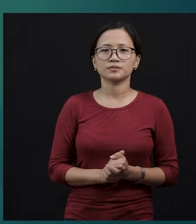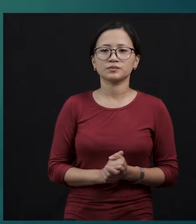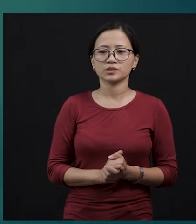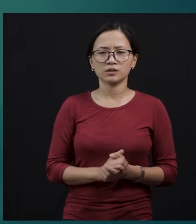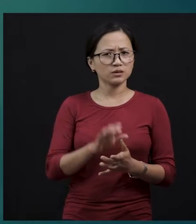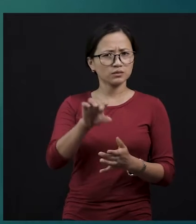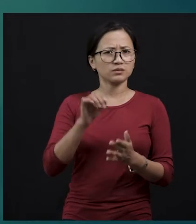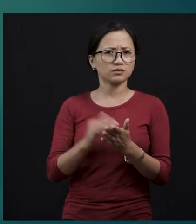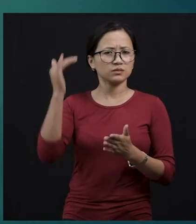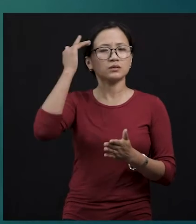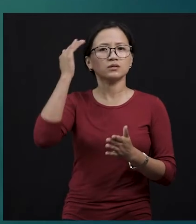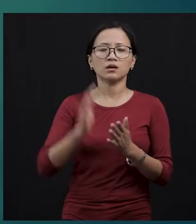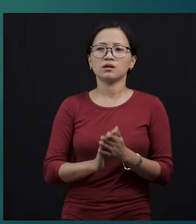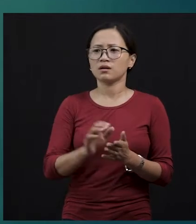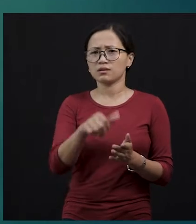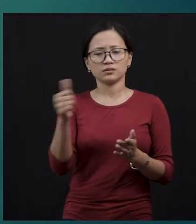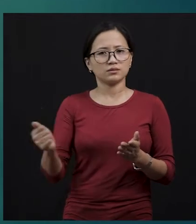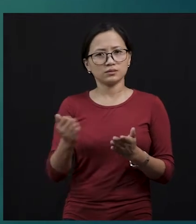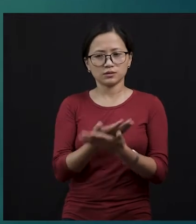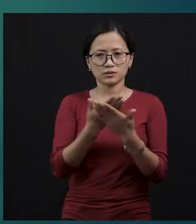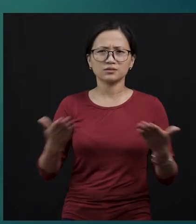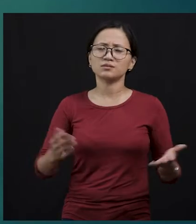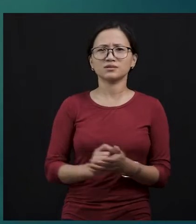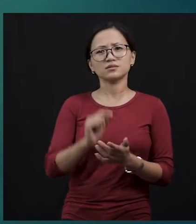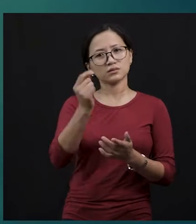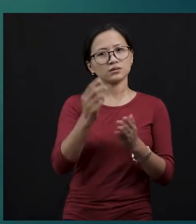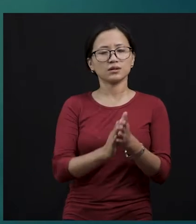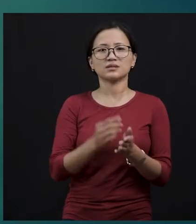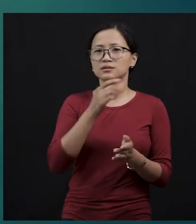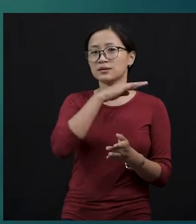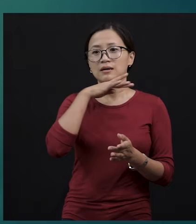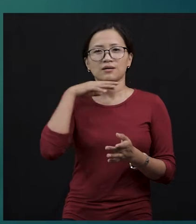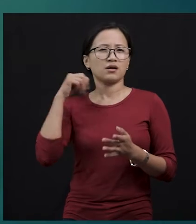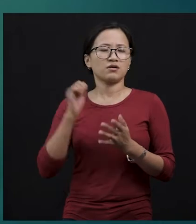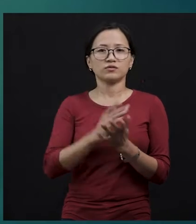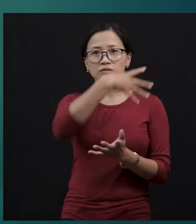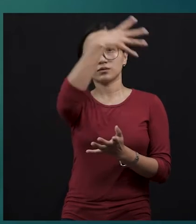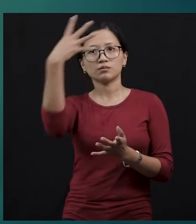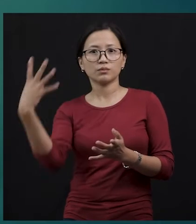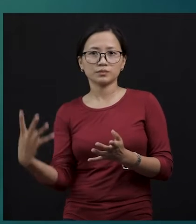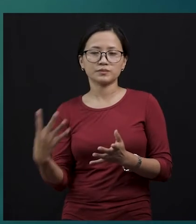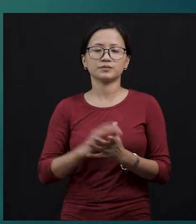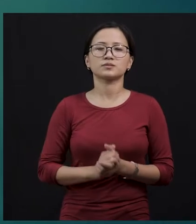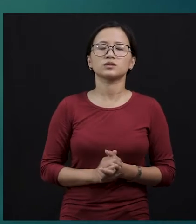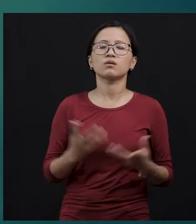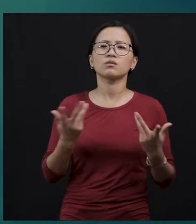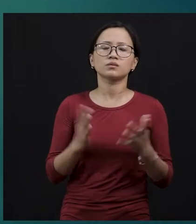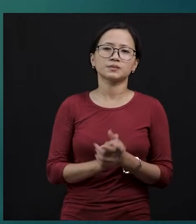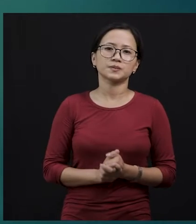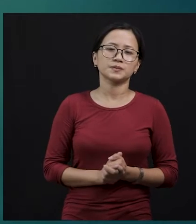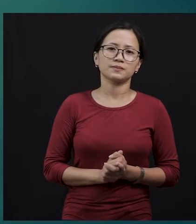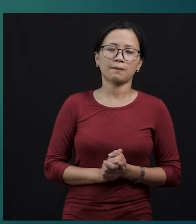may even get to know some other things like the rainbow. It is not going to be a story, but you are going to know what a rainbow actually